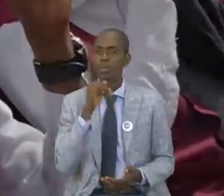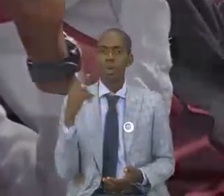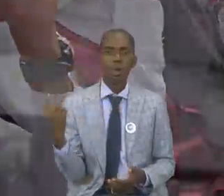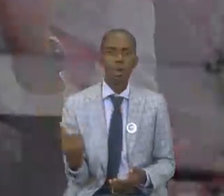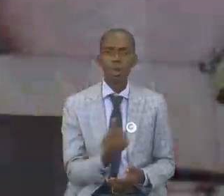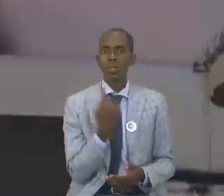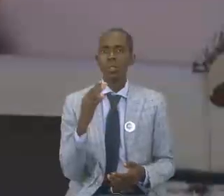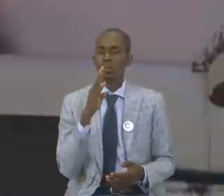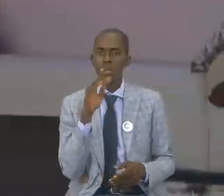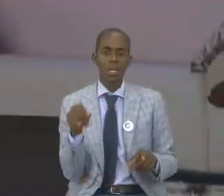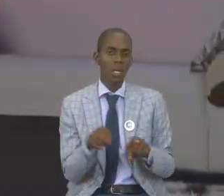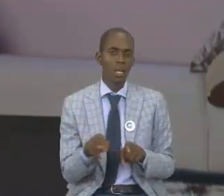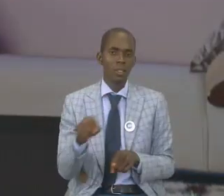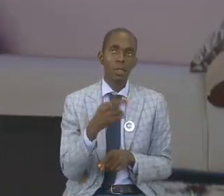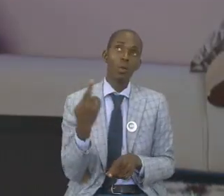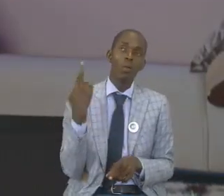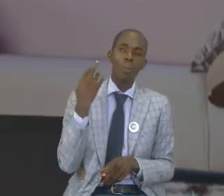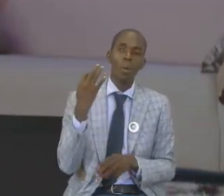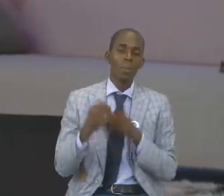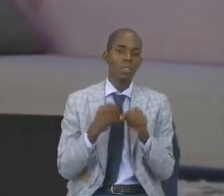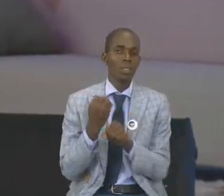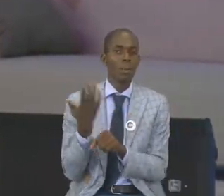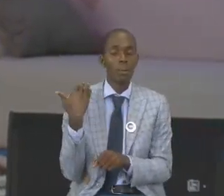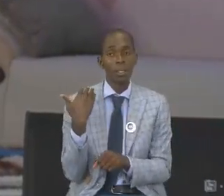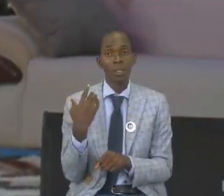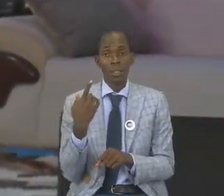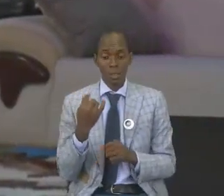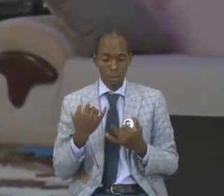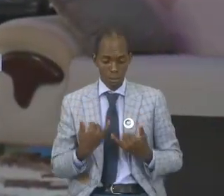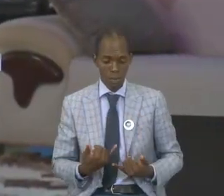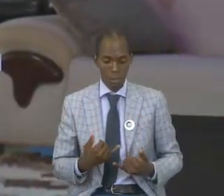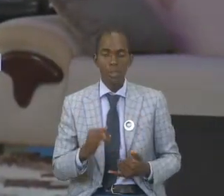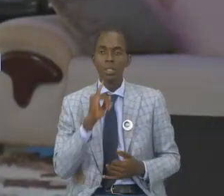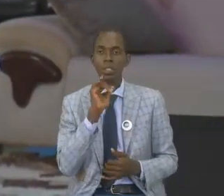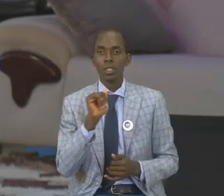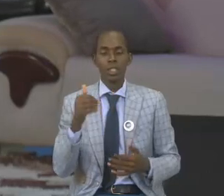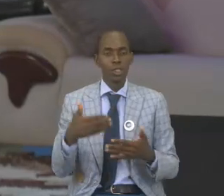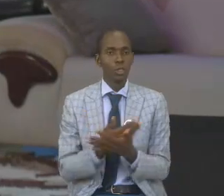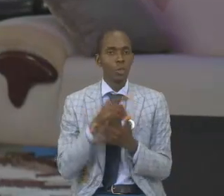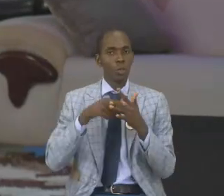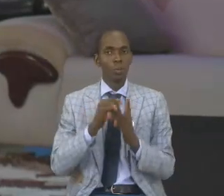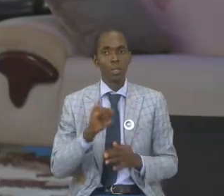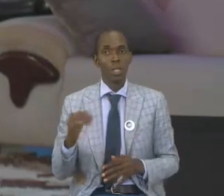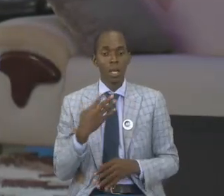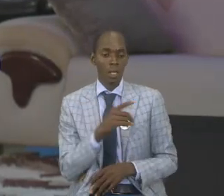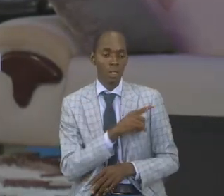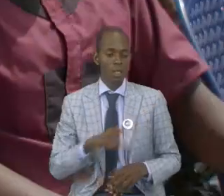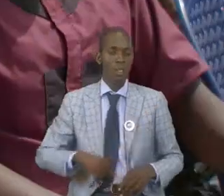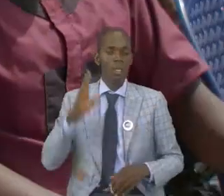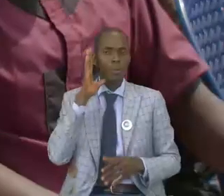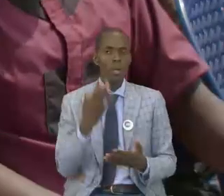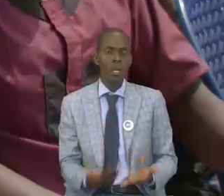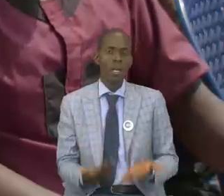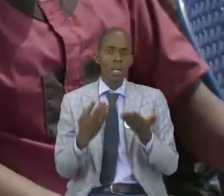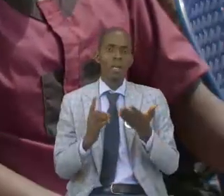they were yesteryears. The present is a new beginning. And the Lord will raise you up.